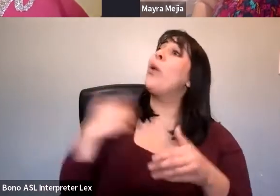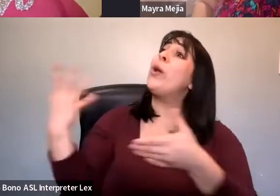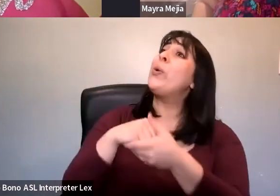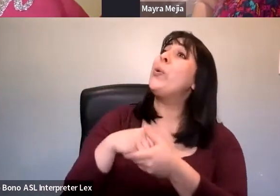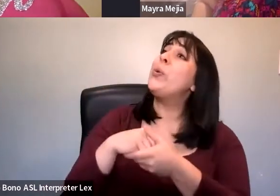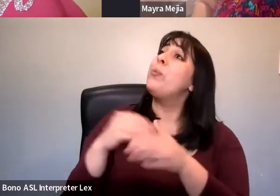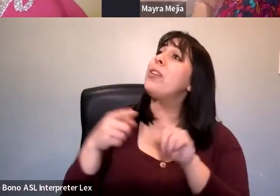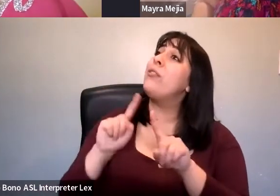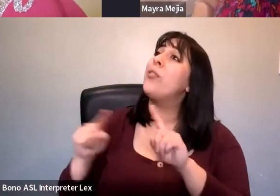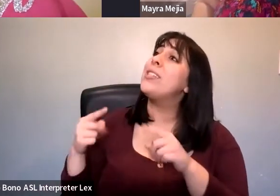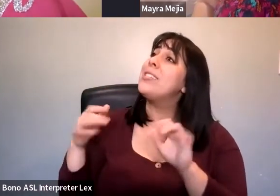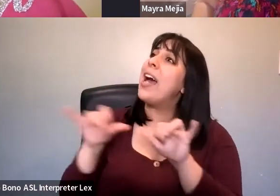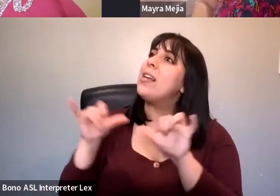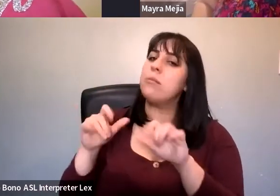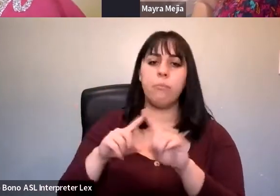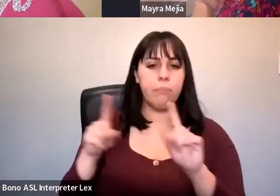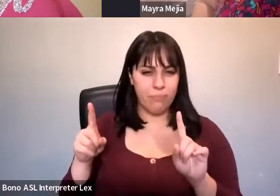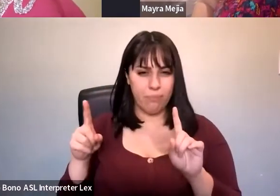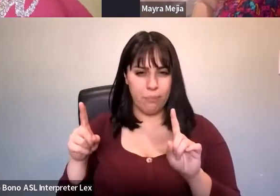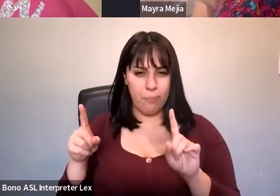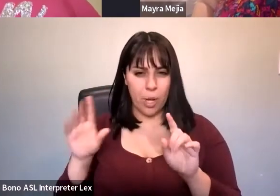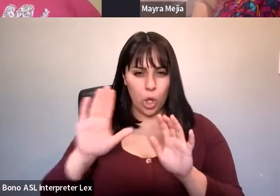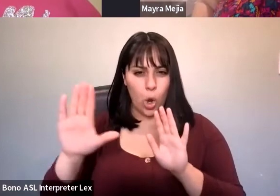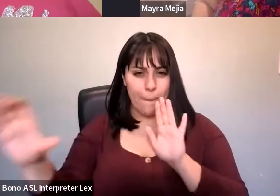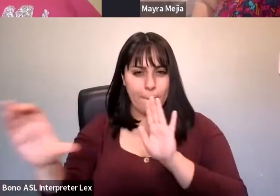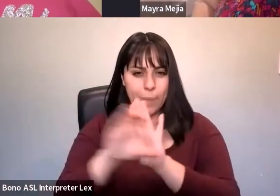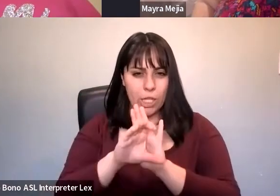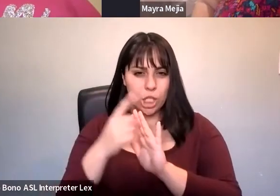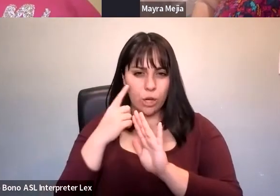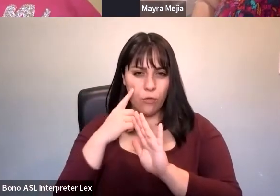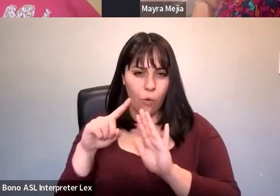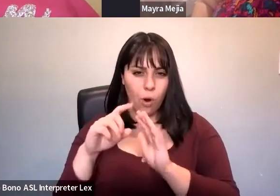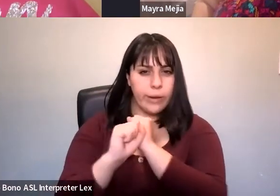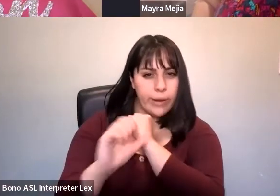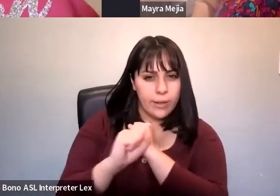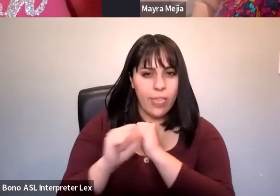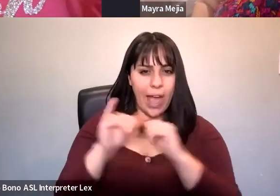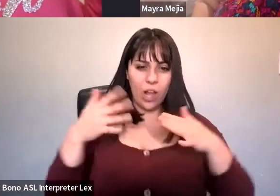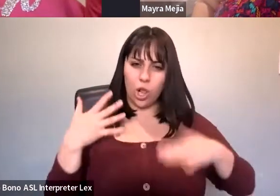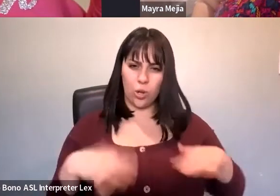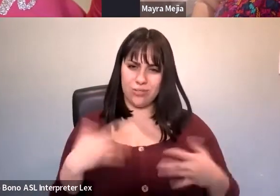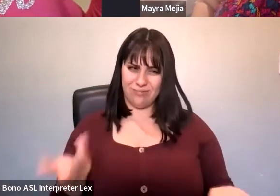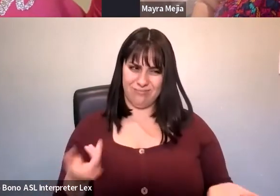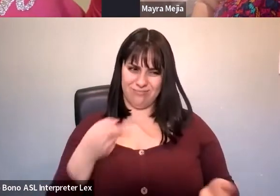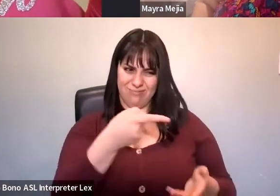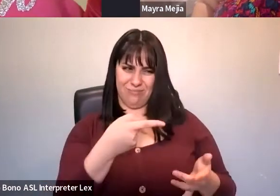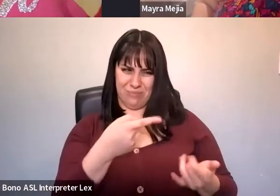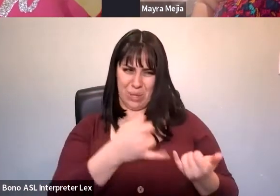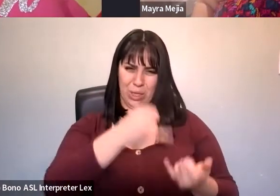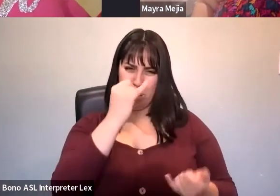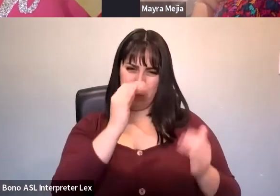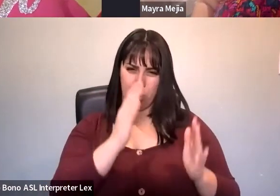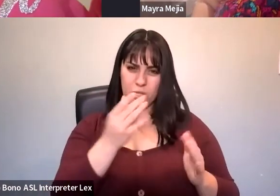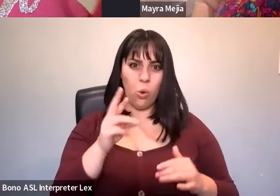show a body that's like a size 18. Yes. Then act like you're really like doing something like